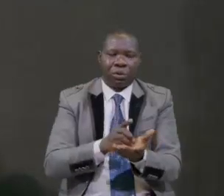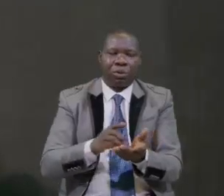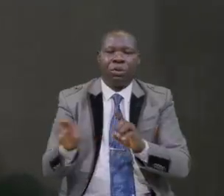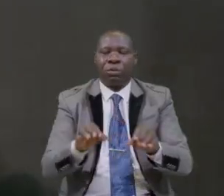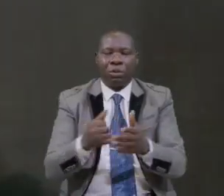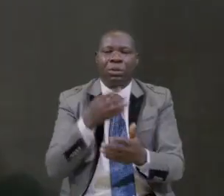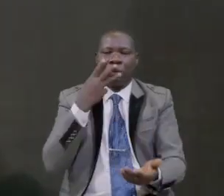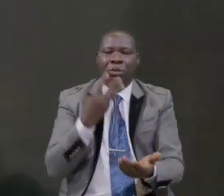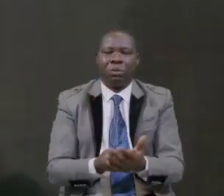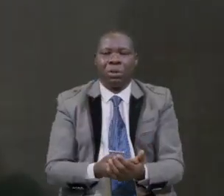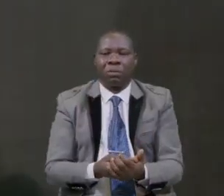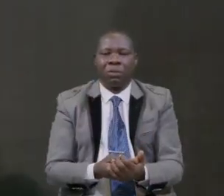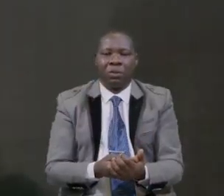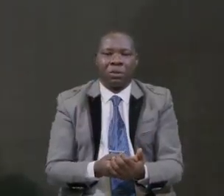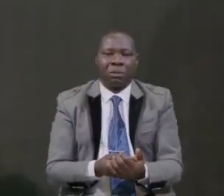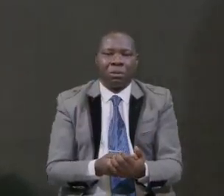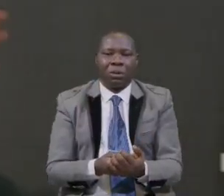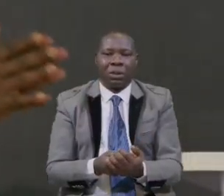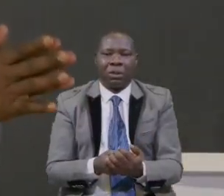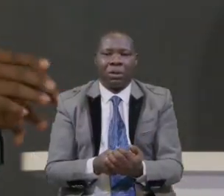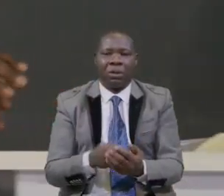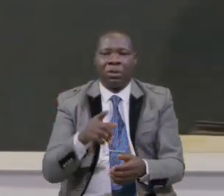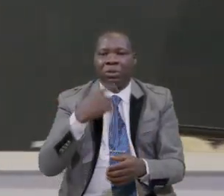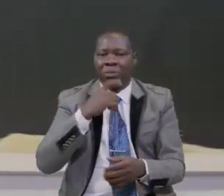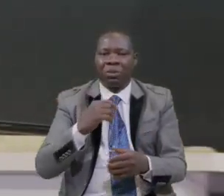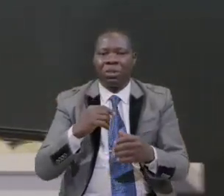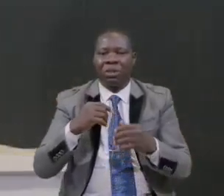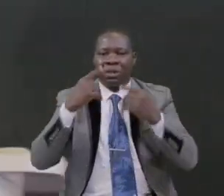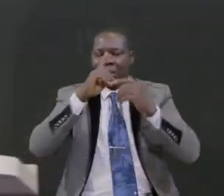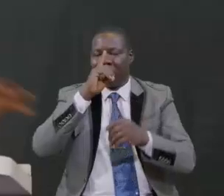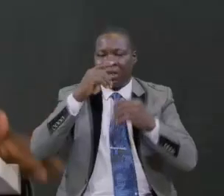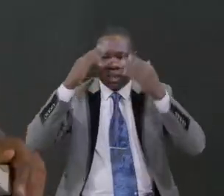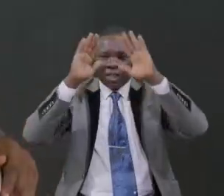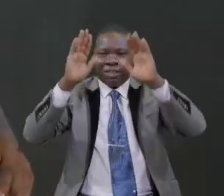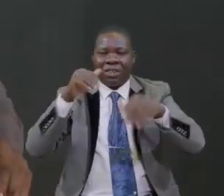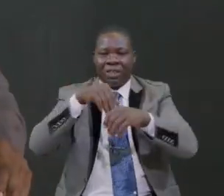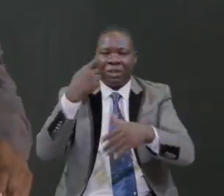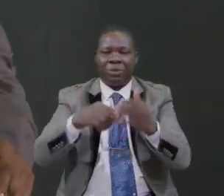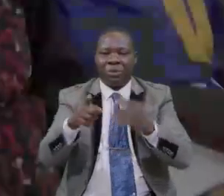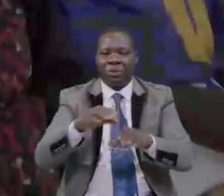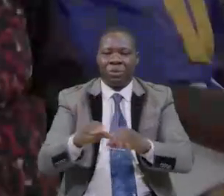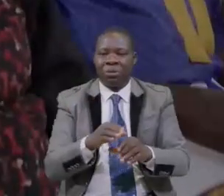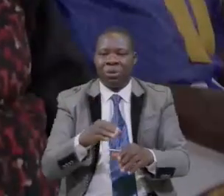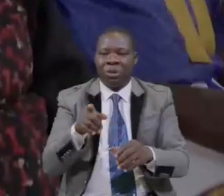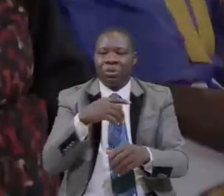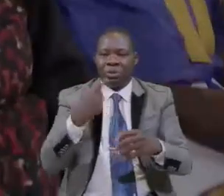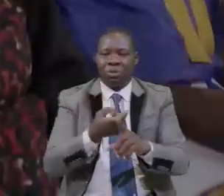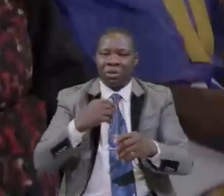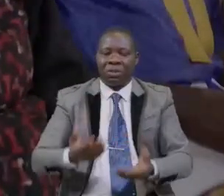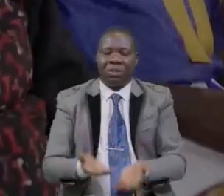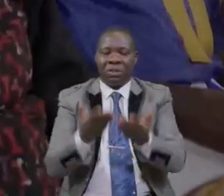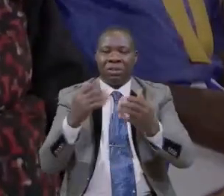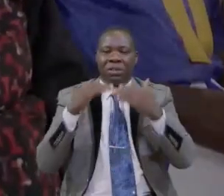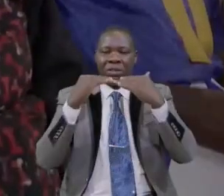need to excel in what you do in the world. Well, raise the standard of servanthood,